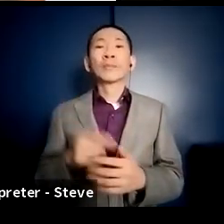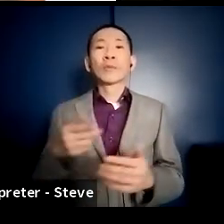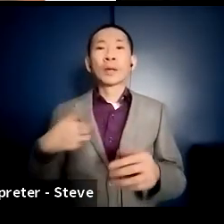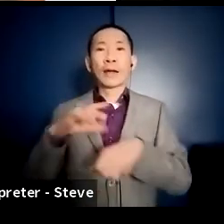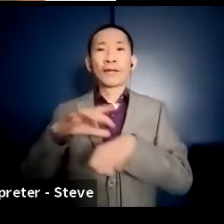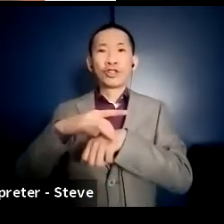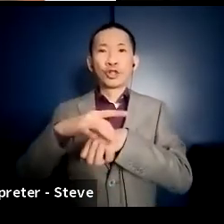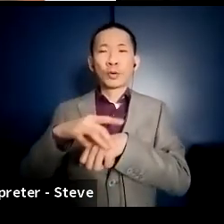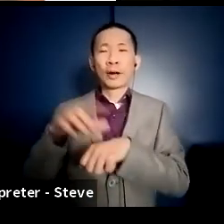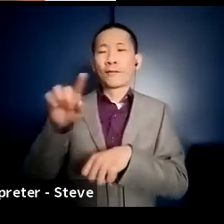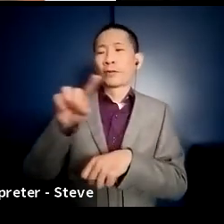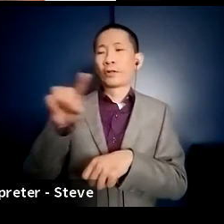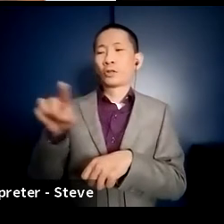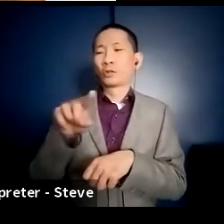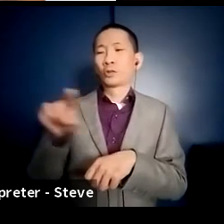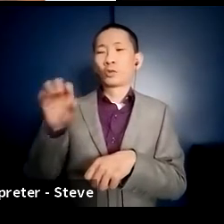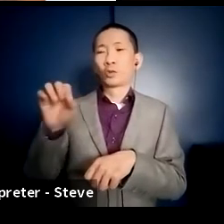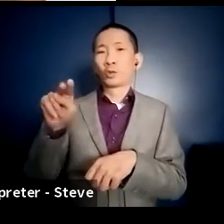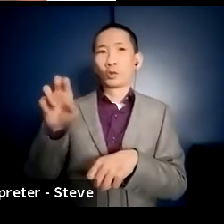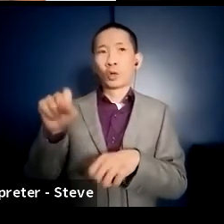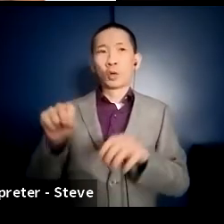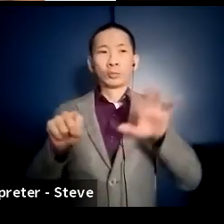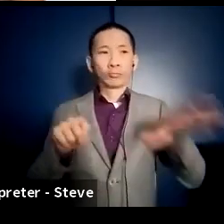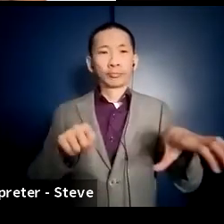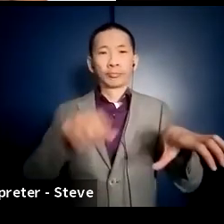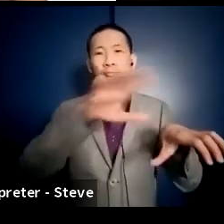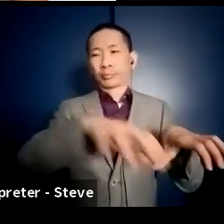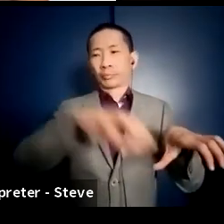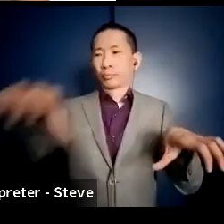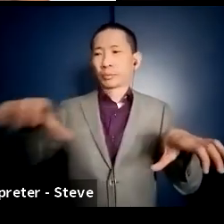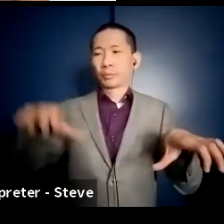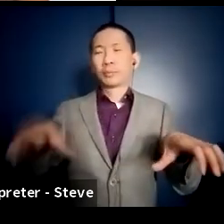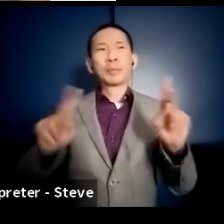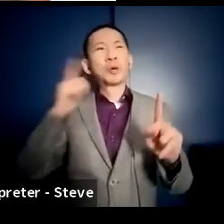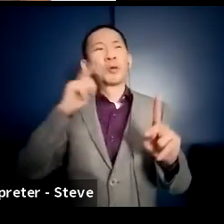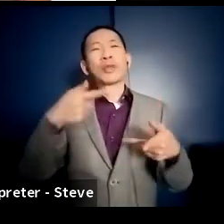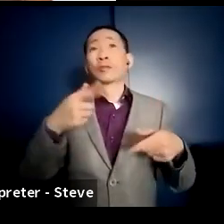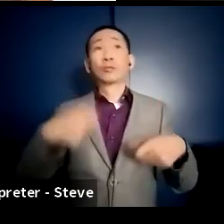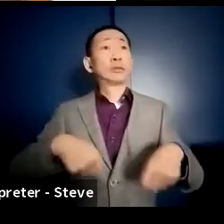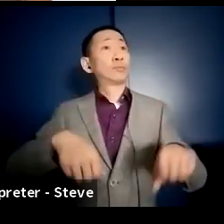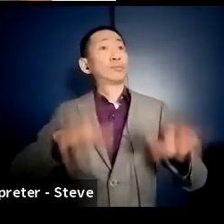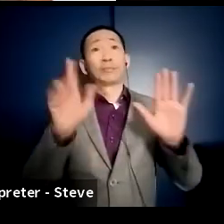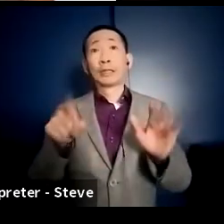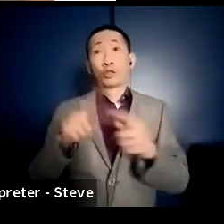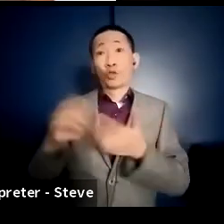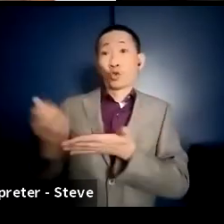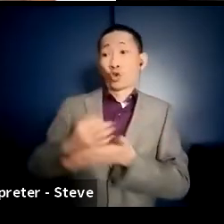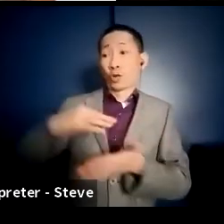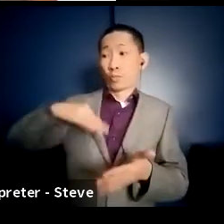geographic zones that are thought of as sacrificial because, you know, in order to make profit,